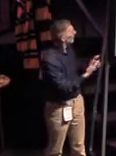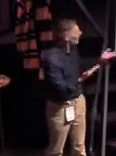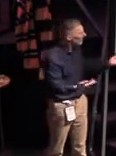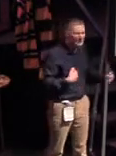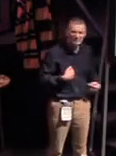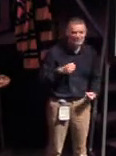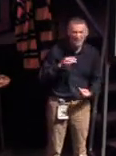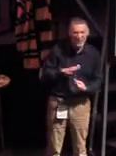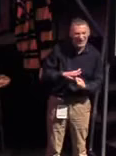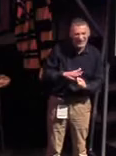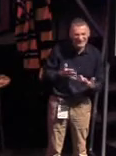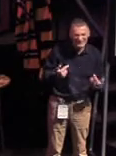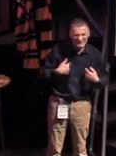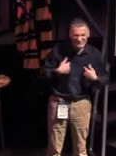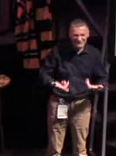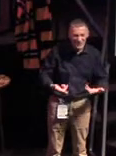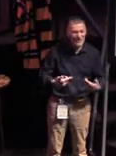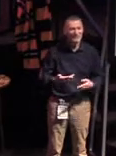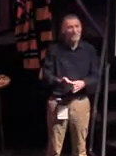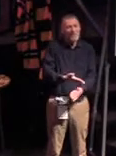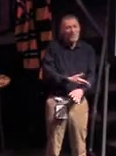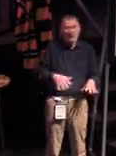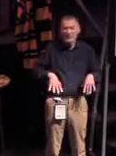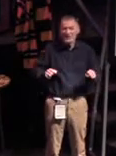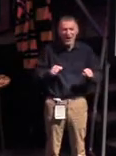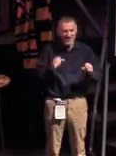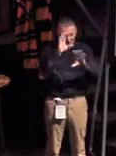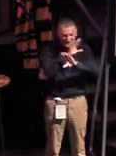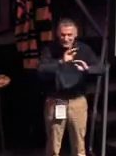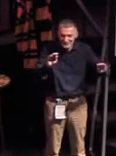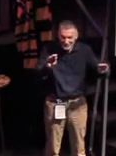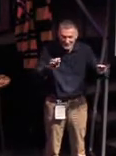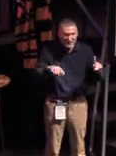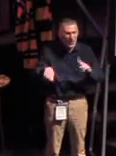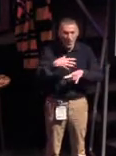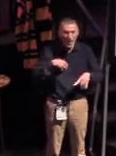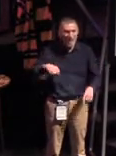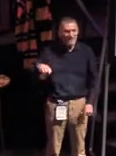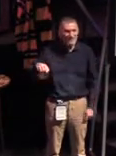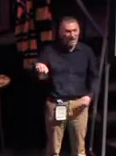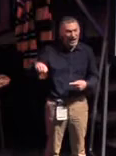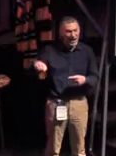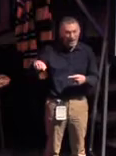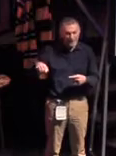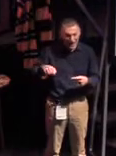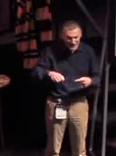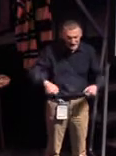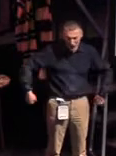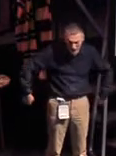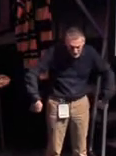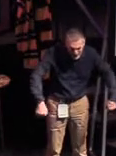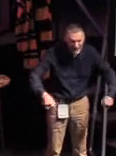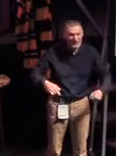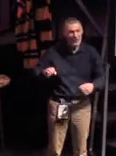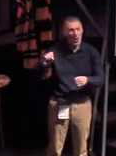the keynote speakers. Just a little bit of business before we begin. Everybody has come with bags or got their bags at the hotels already.